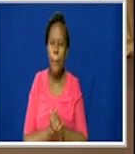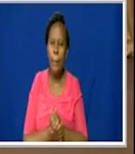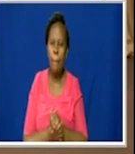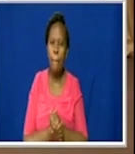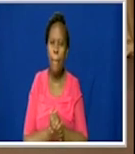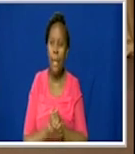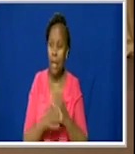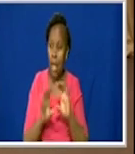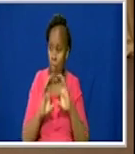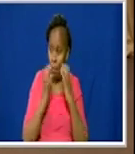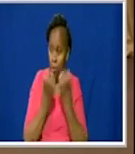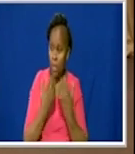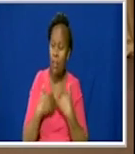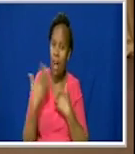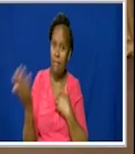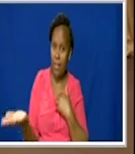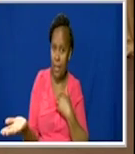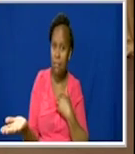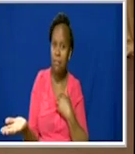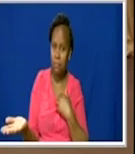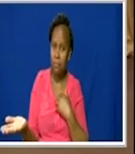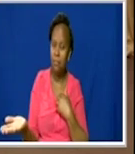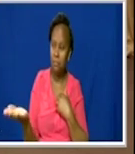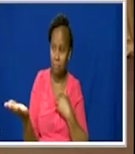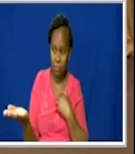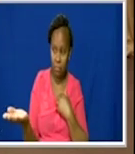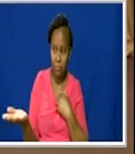Okay. Here are the balls that we have. All right.